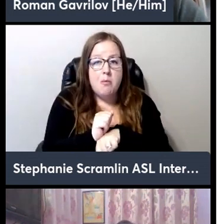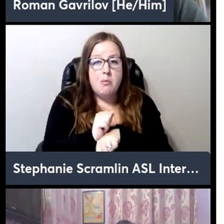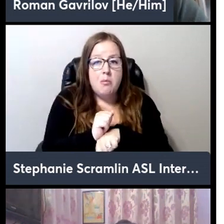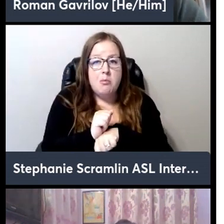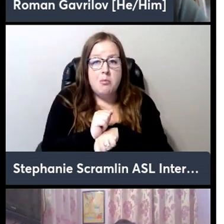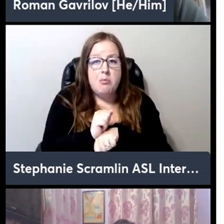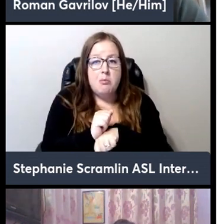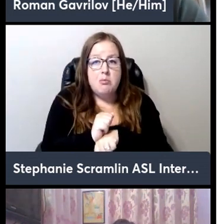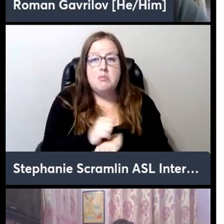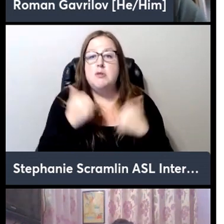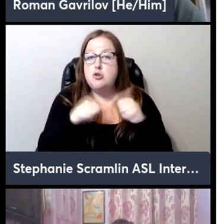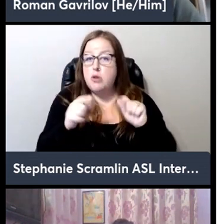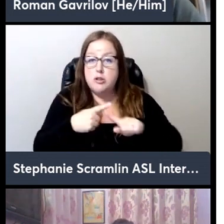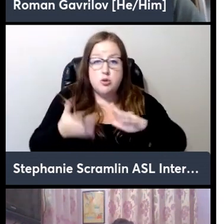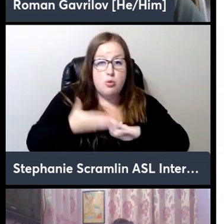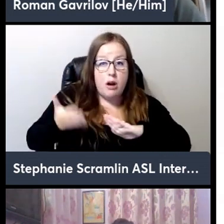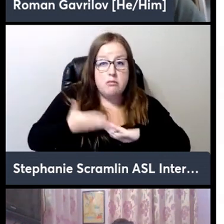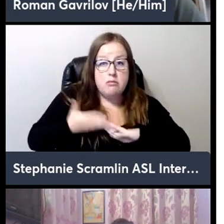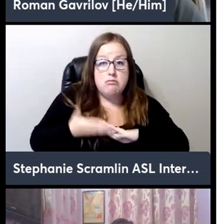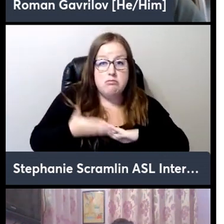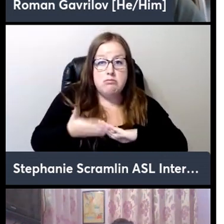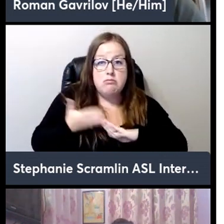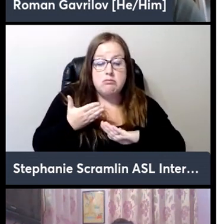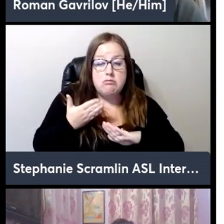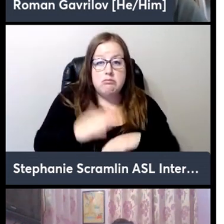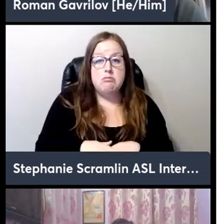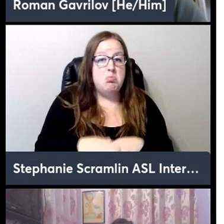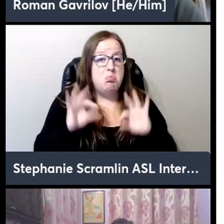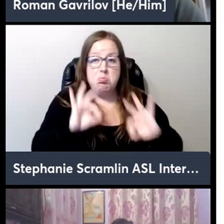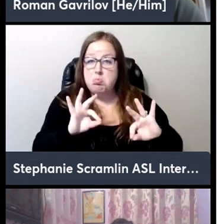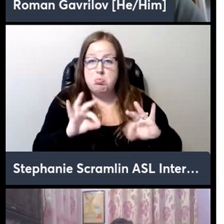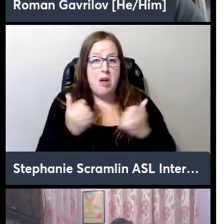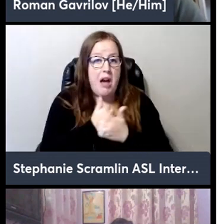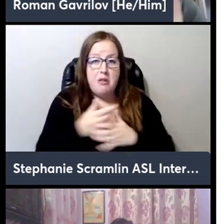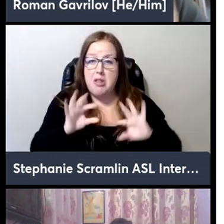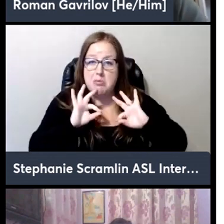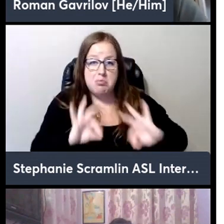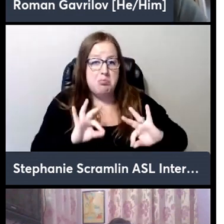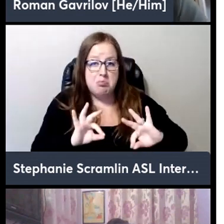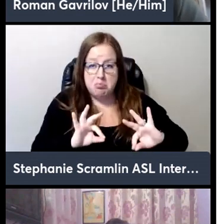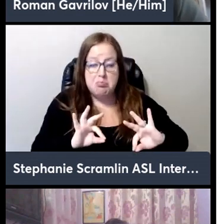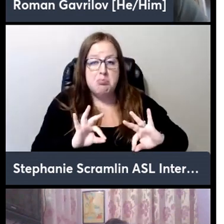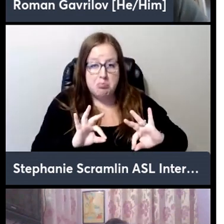and try to run it. And if everything goes well,